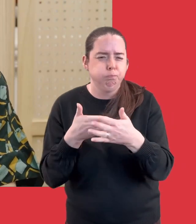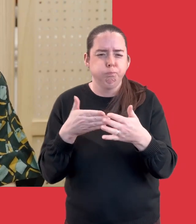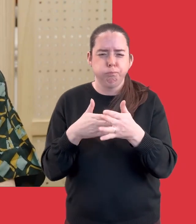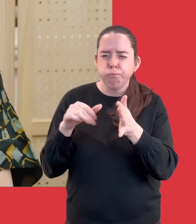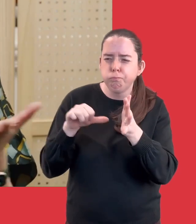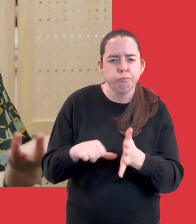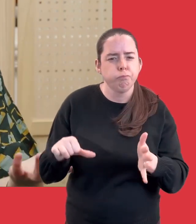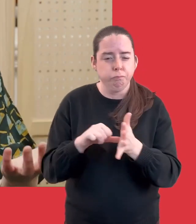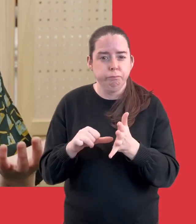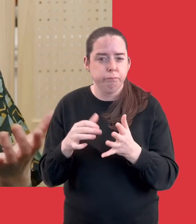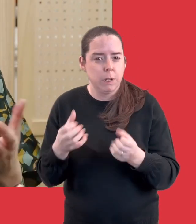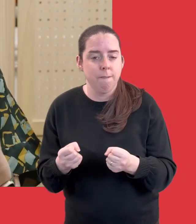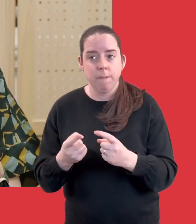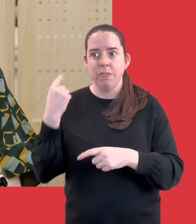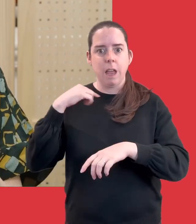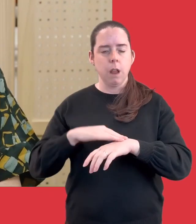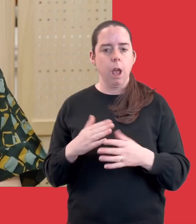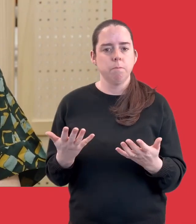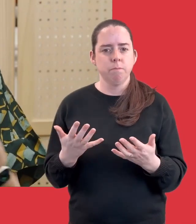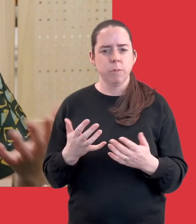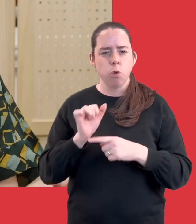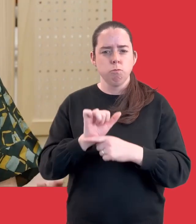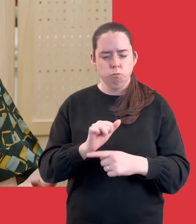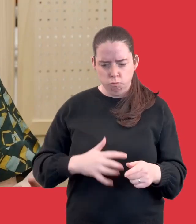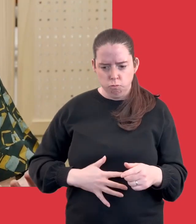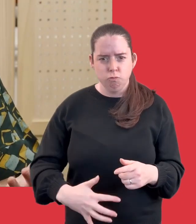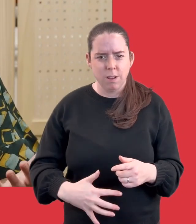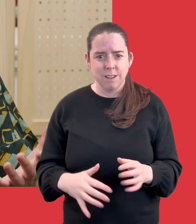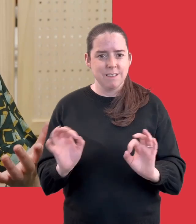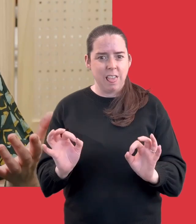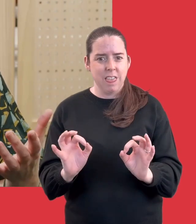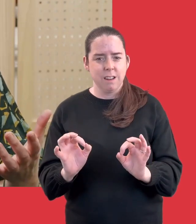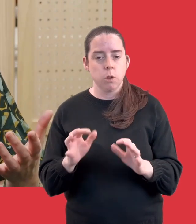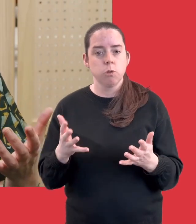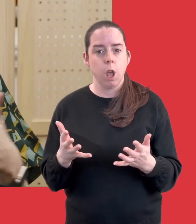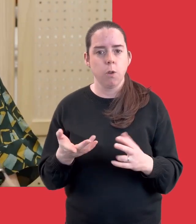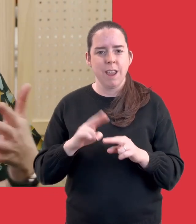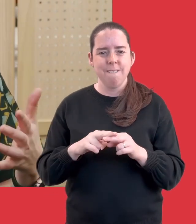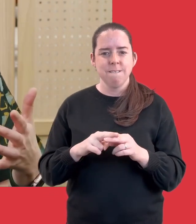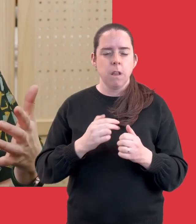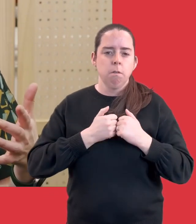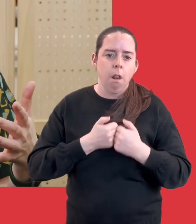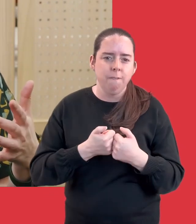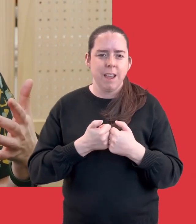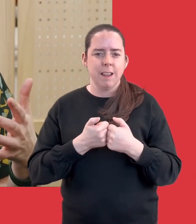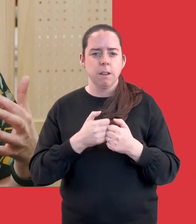of, in that time, there was no contraception or anything like that. So if you had any kind